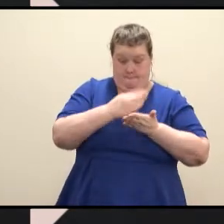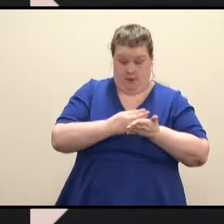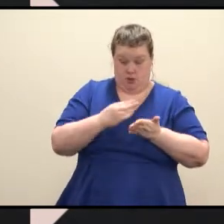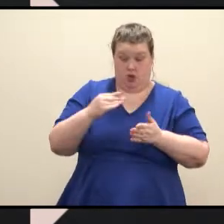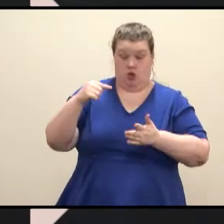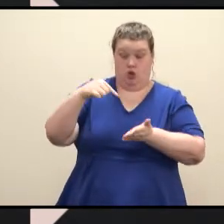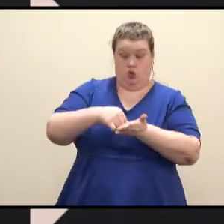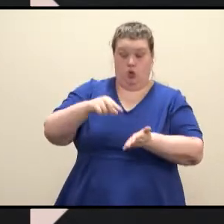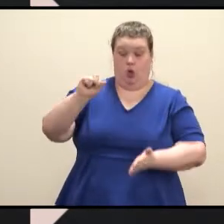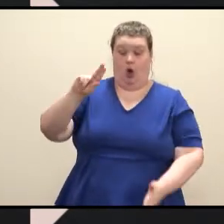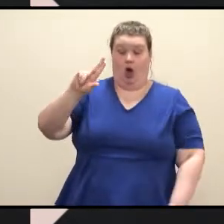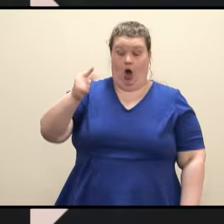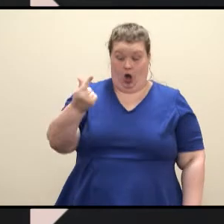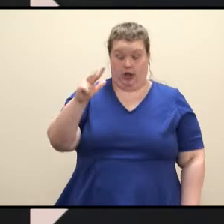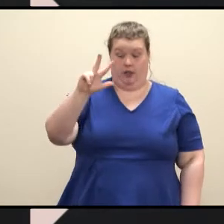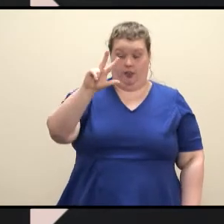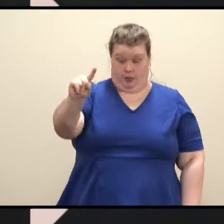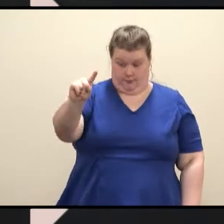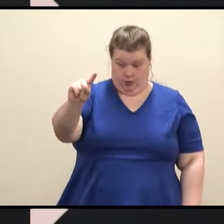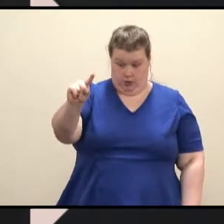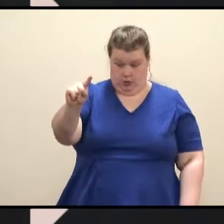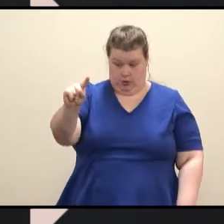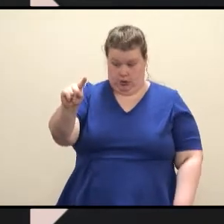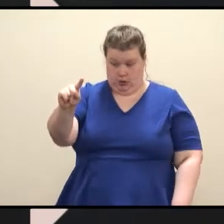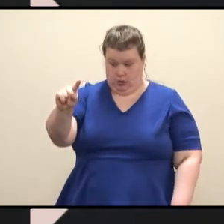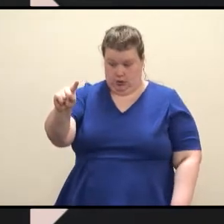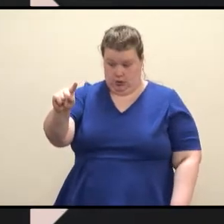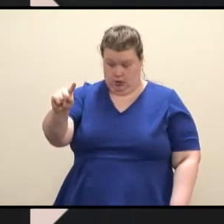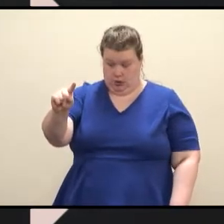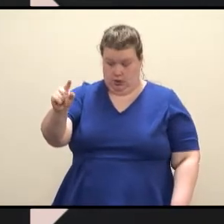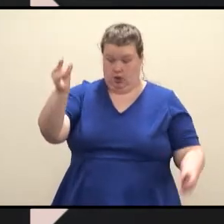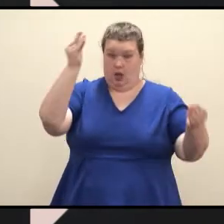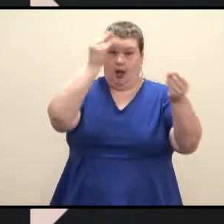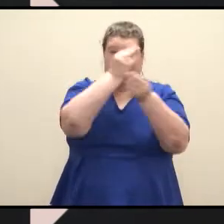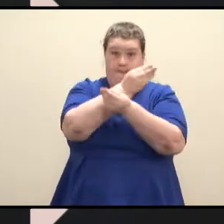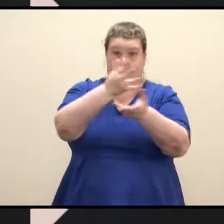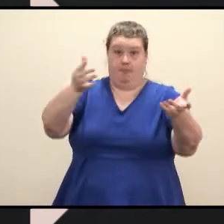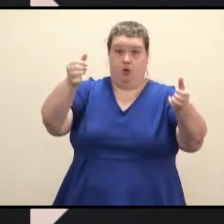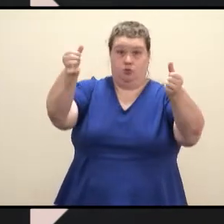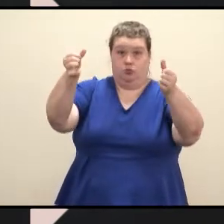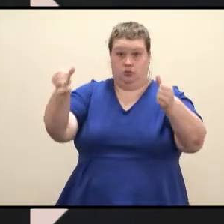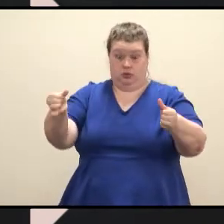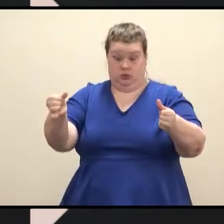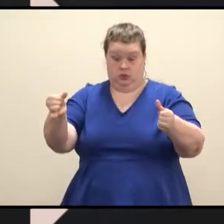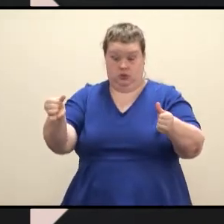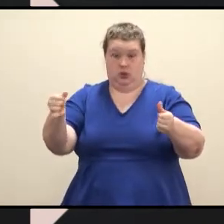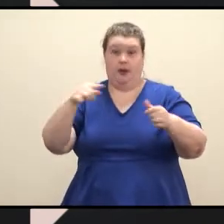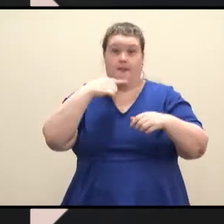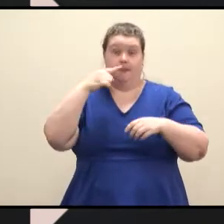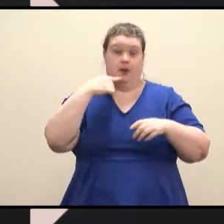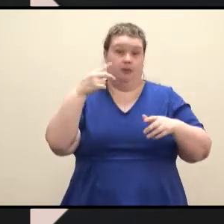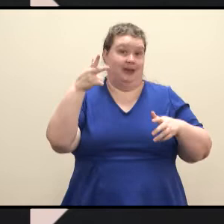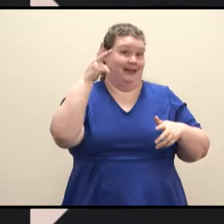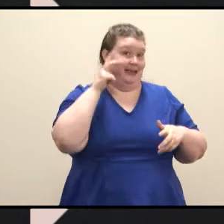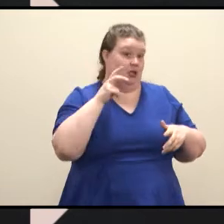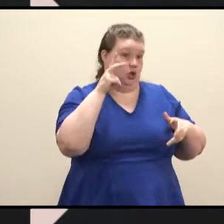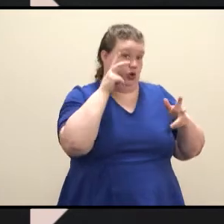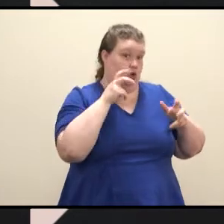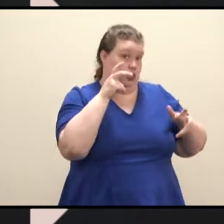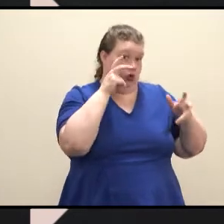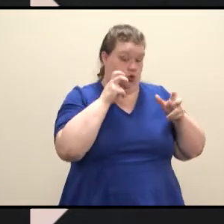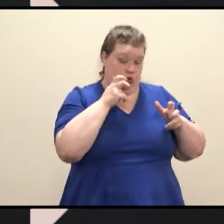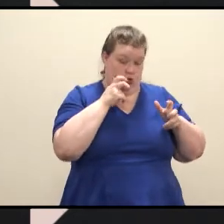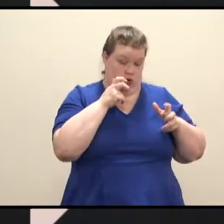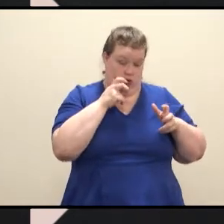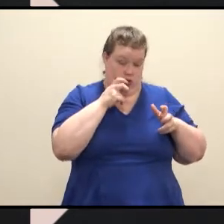have to post that meeting to hear the budget on the hearing on the budget and tax rate